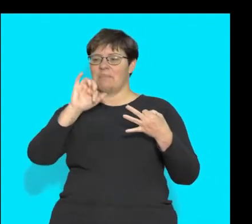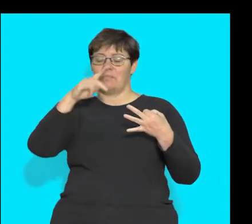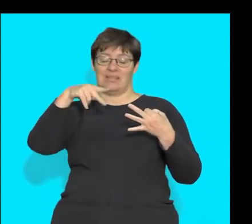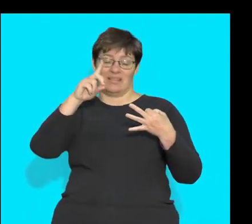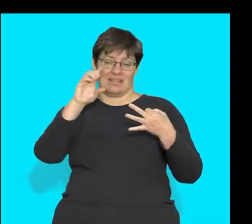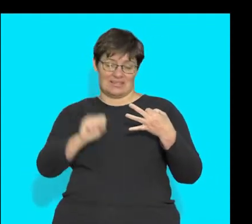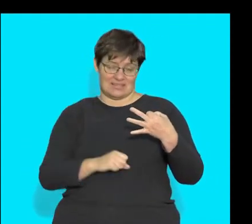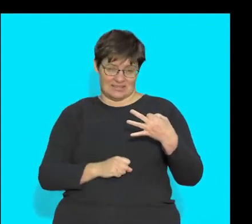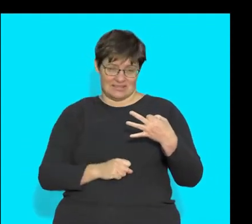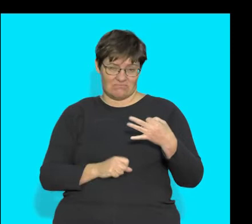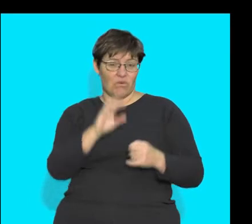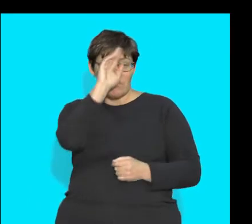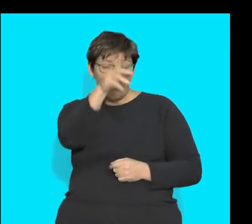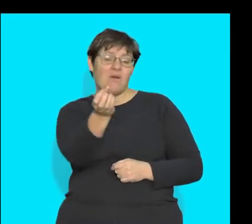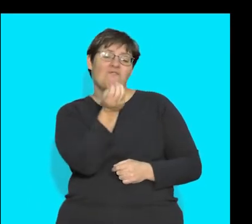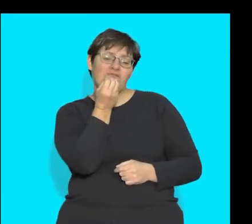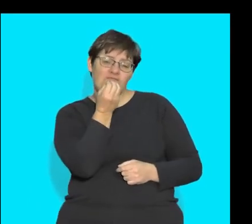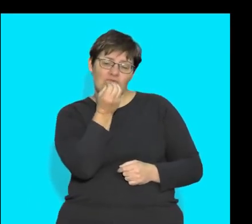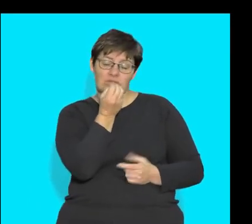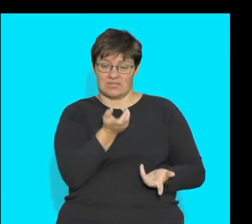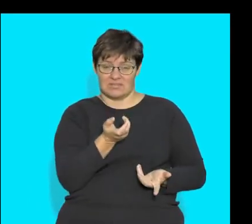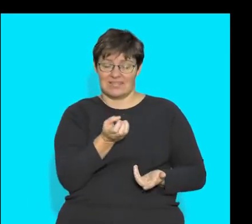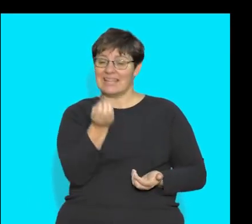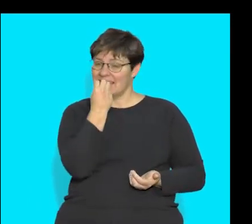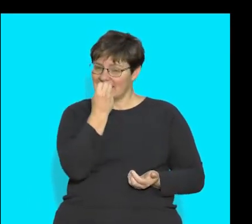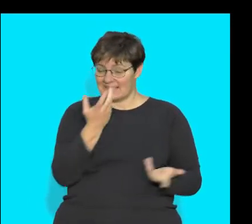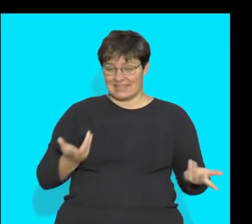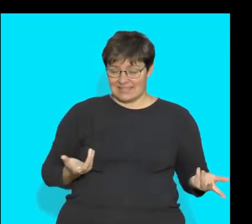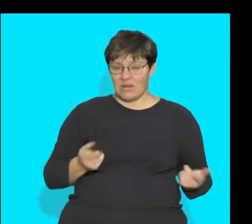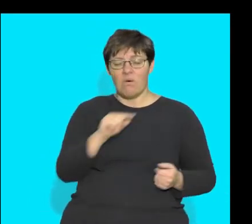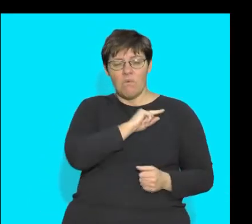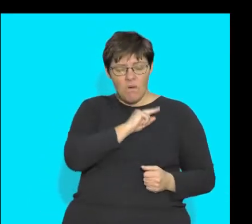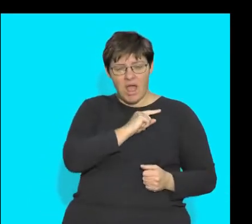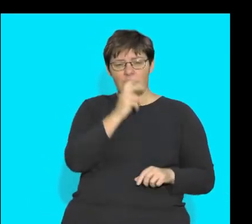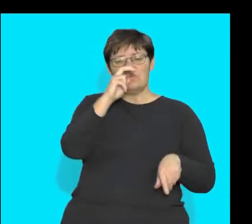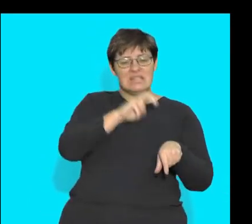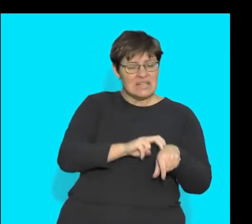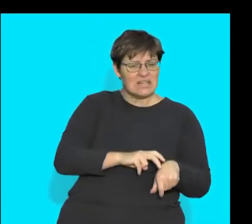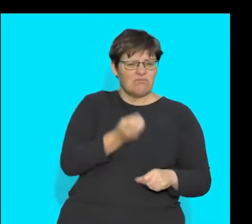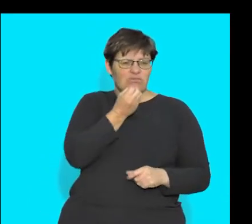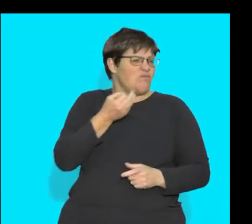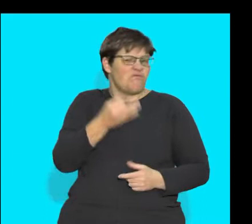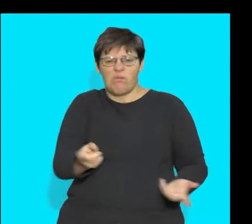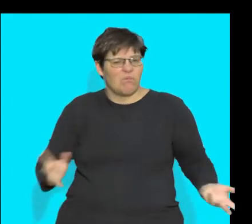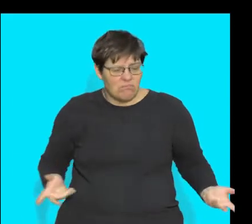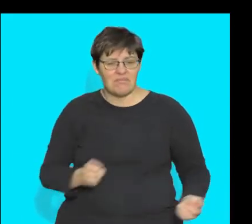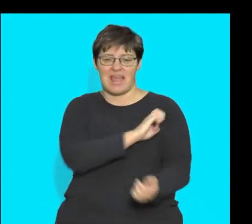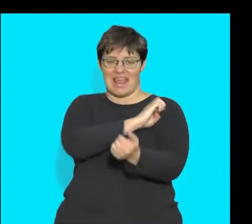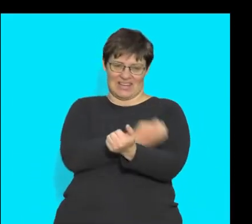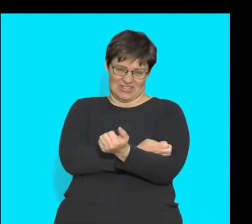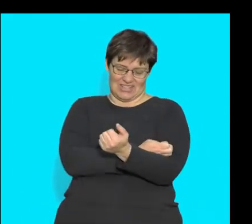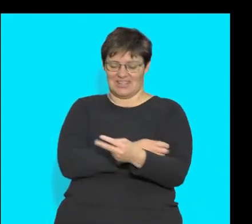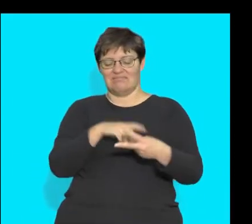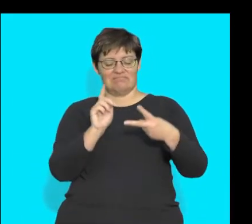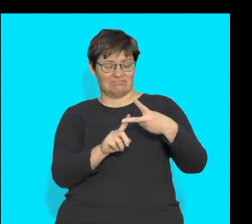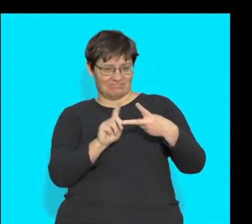about is we eat food. We eat food because we need it for energy, and we